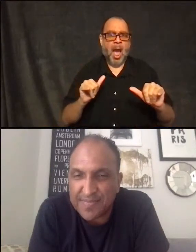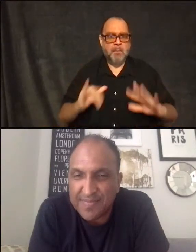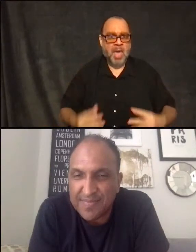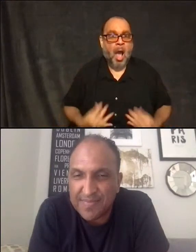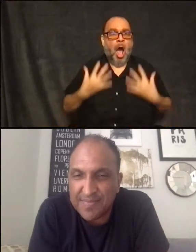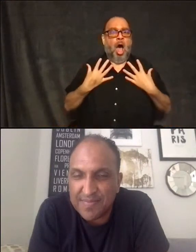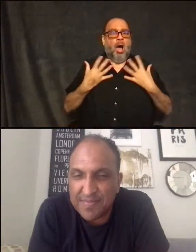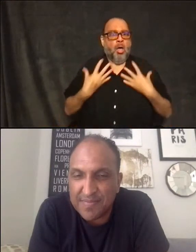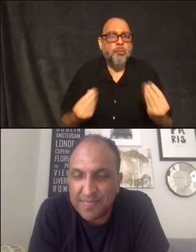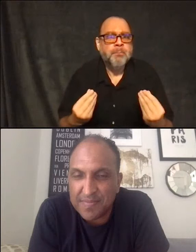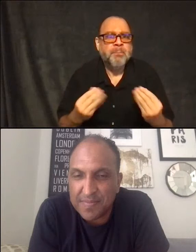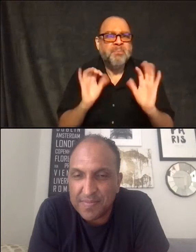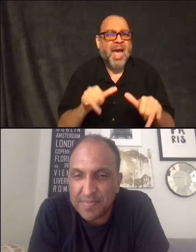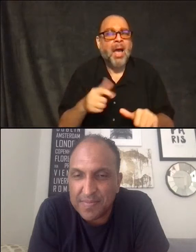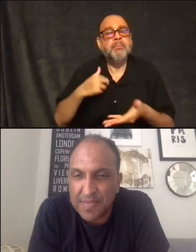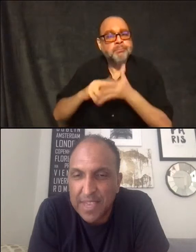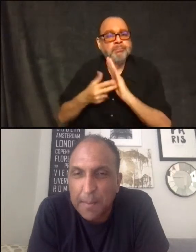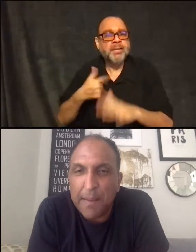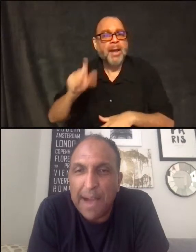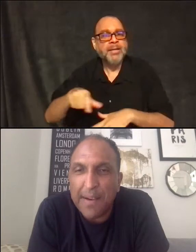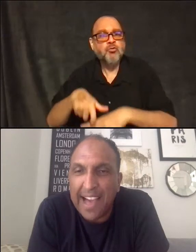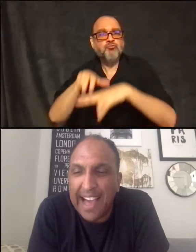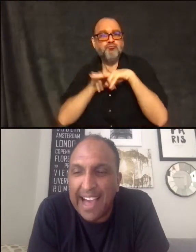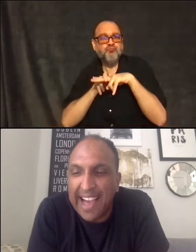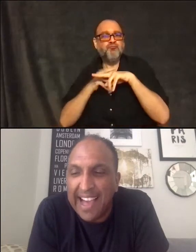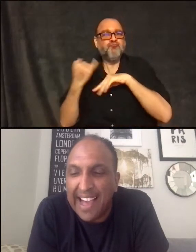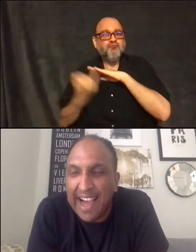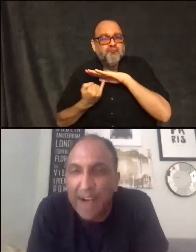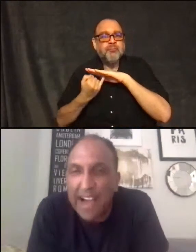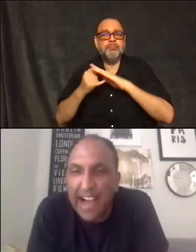way I balance it out. Yeah, I feel you both. I want